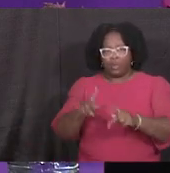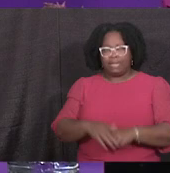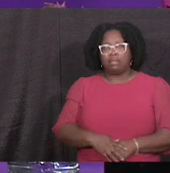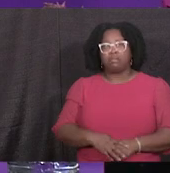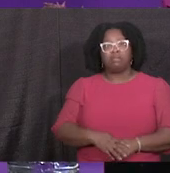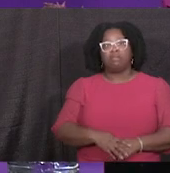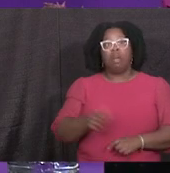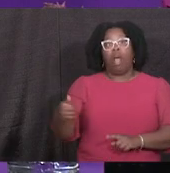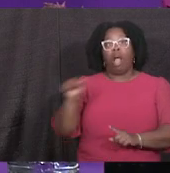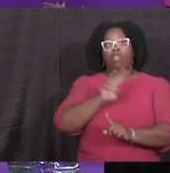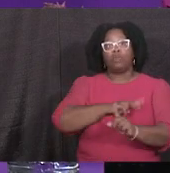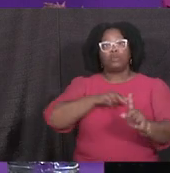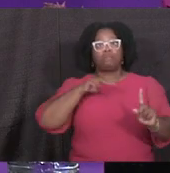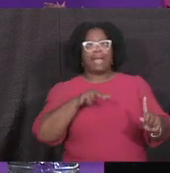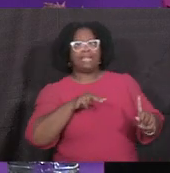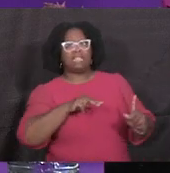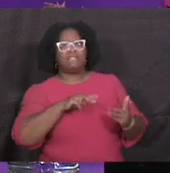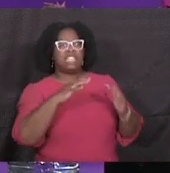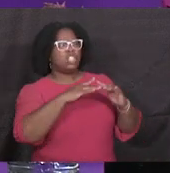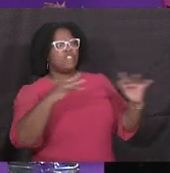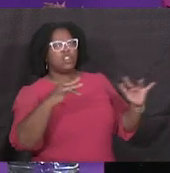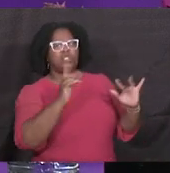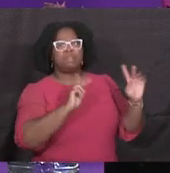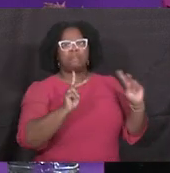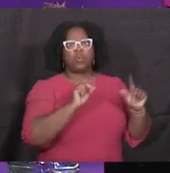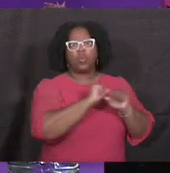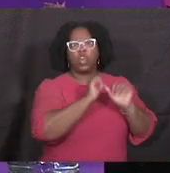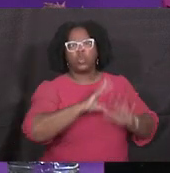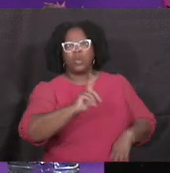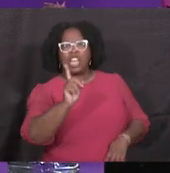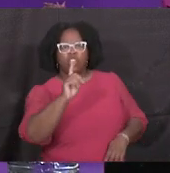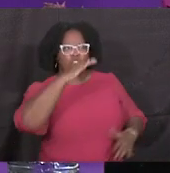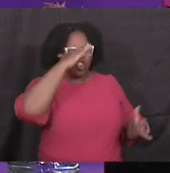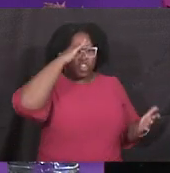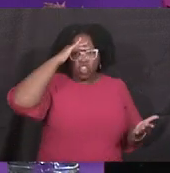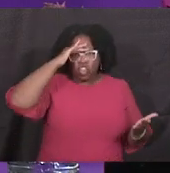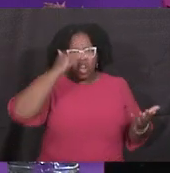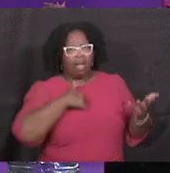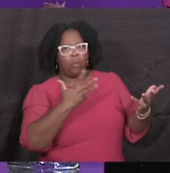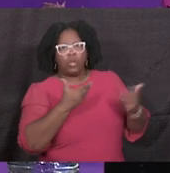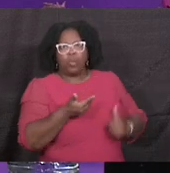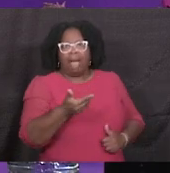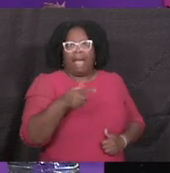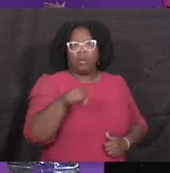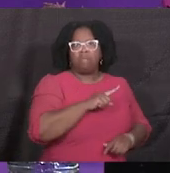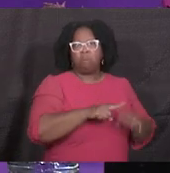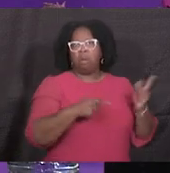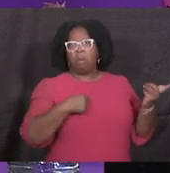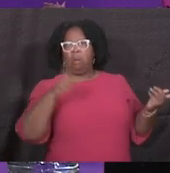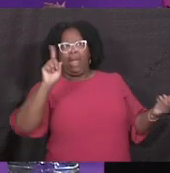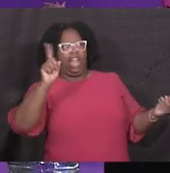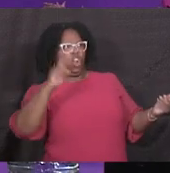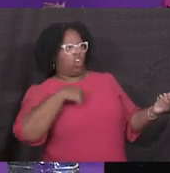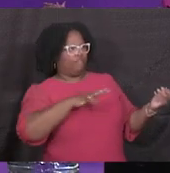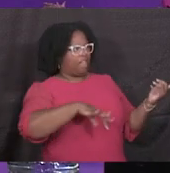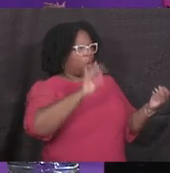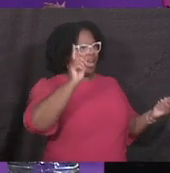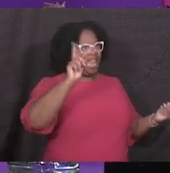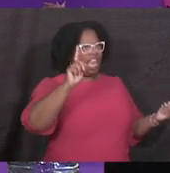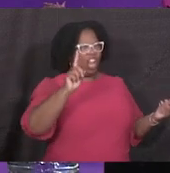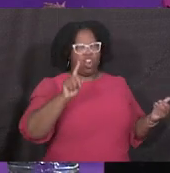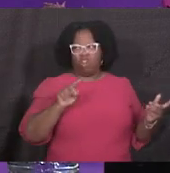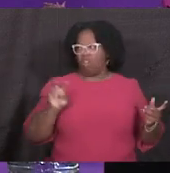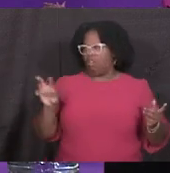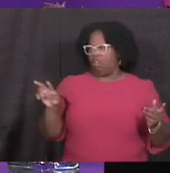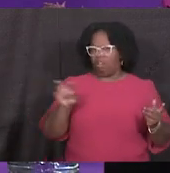well, where do we get these diverse candidates? Where can I find them? I really want to hire them, but I don't know where to go. So I think what we found is there was this gap